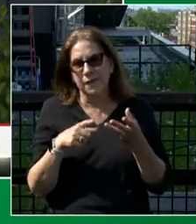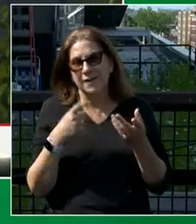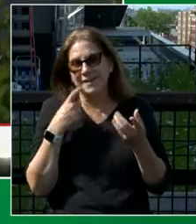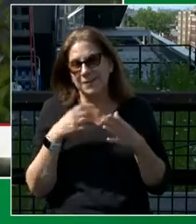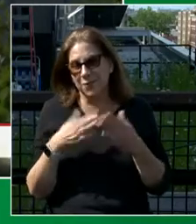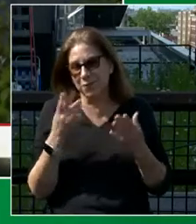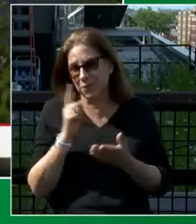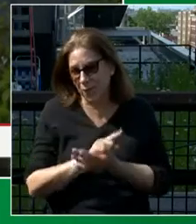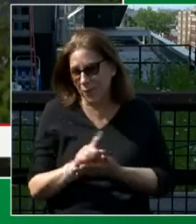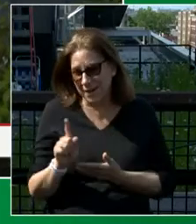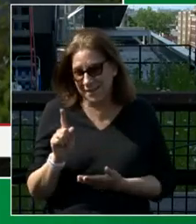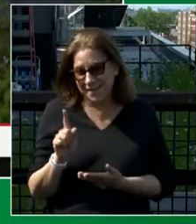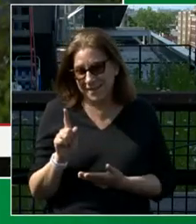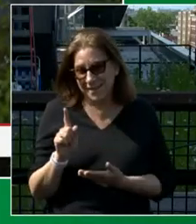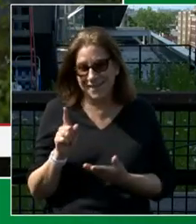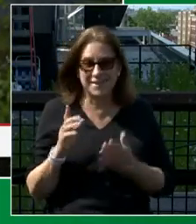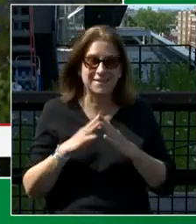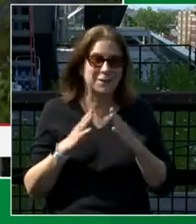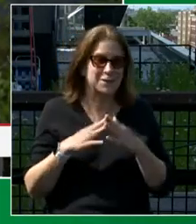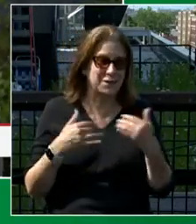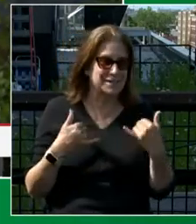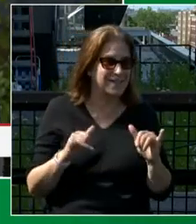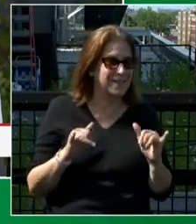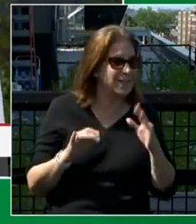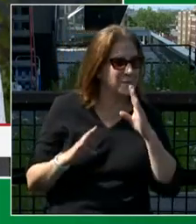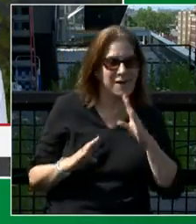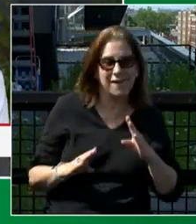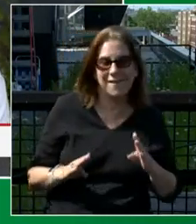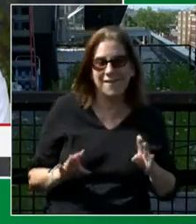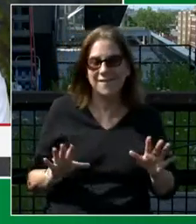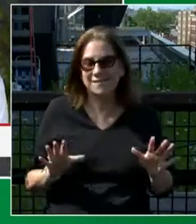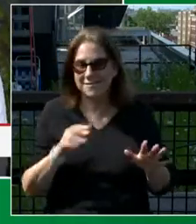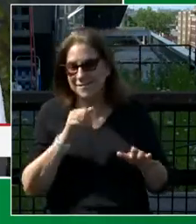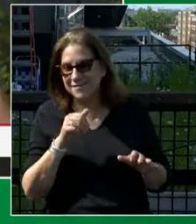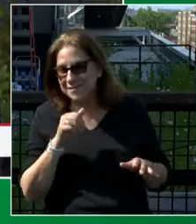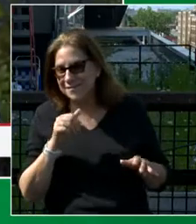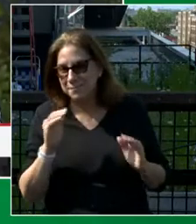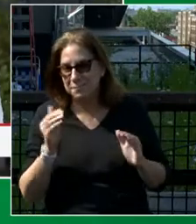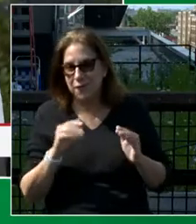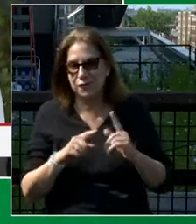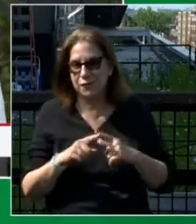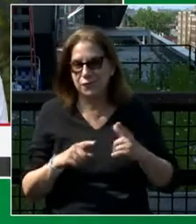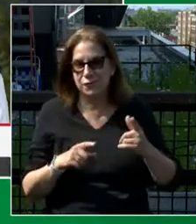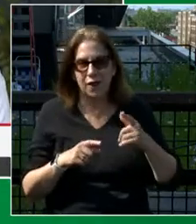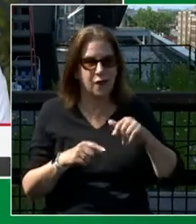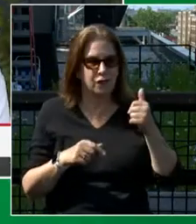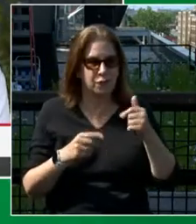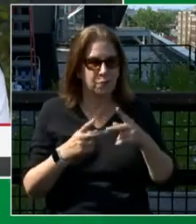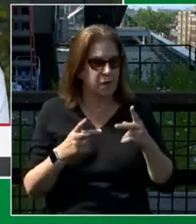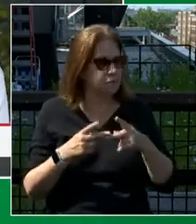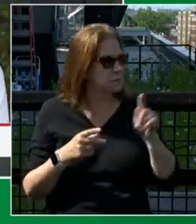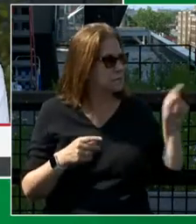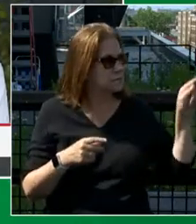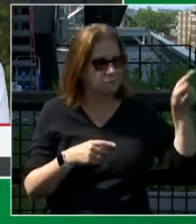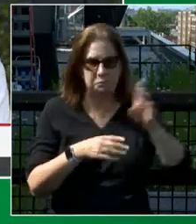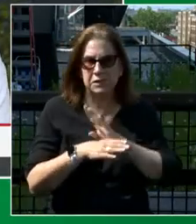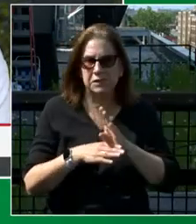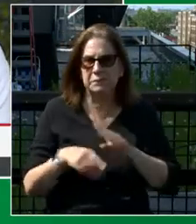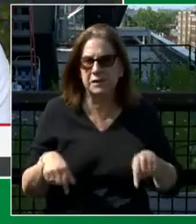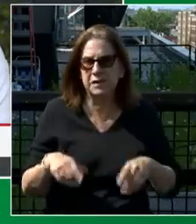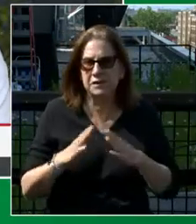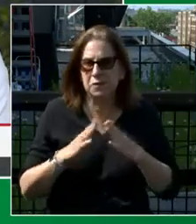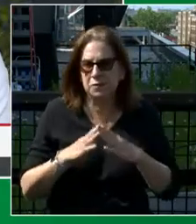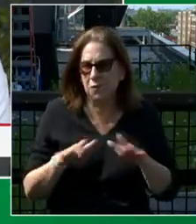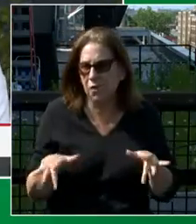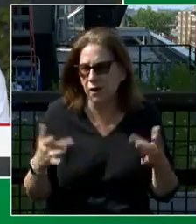still a little bit depressed in comparison to the other parts of the city. So we don't see quite like what you see on like 14th or U or anything like that. But